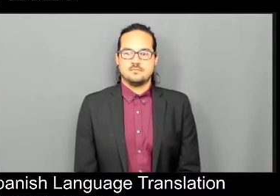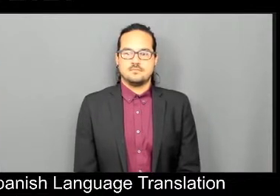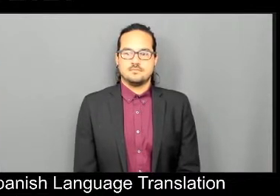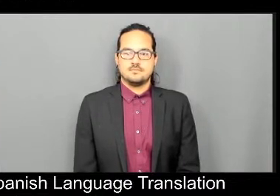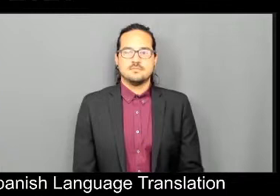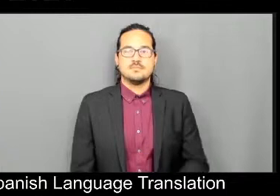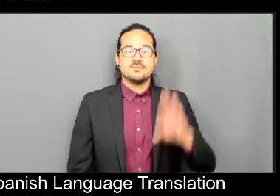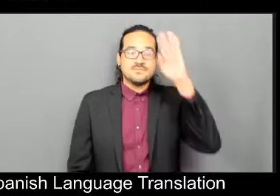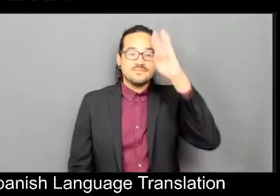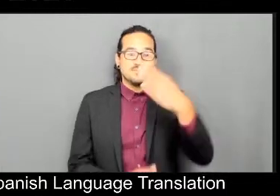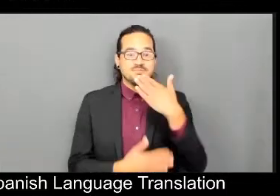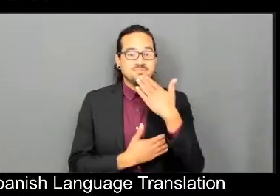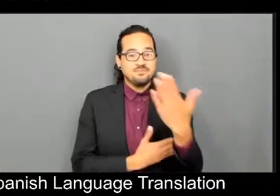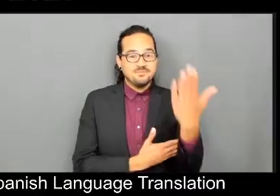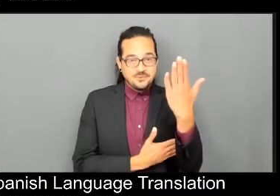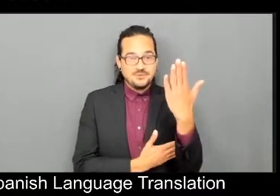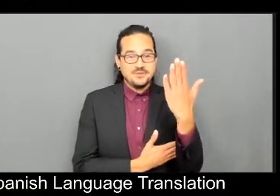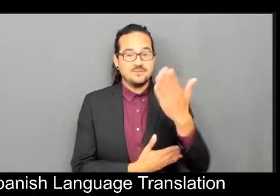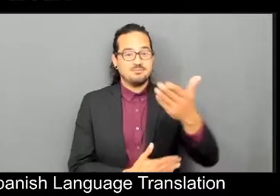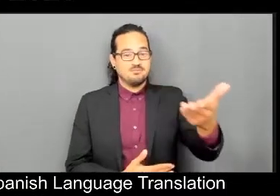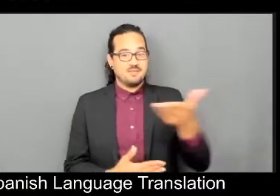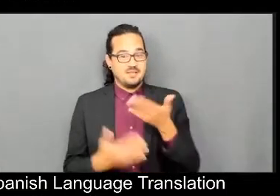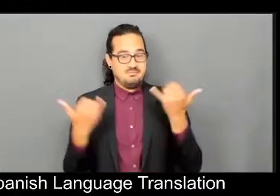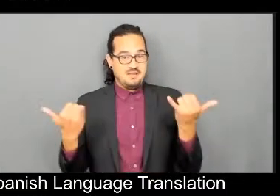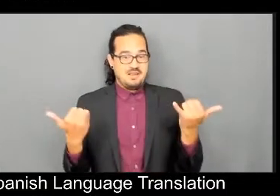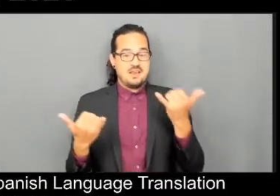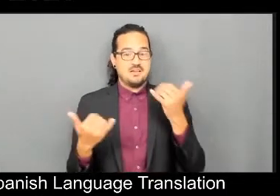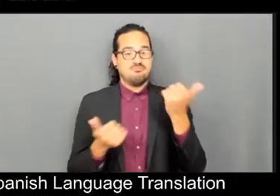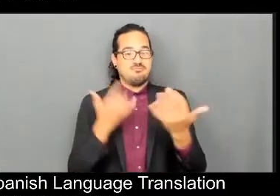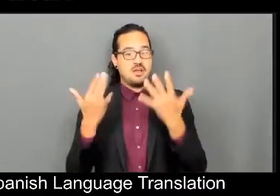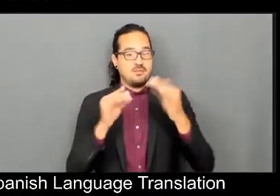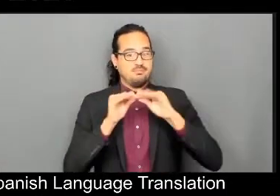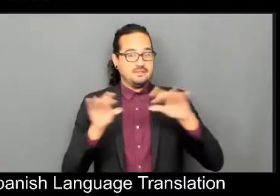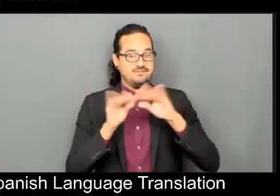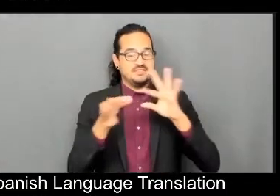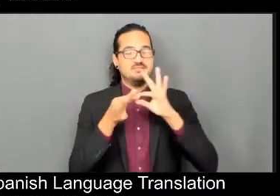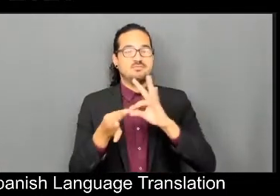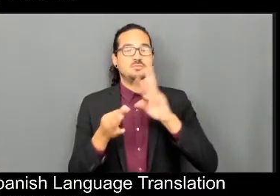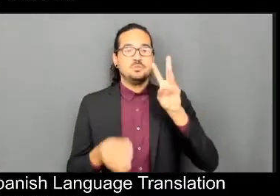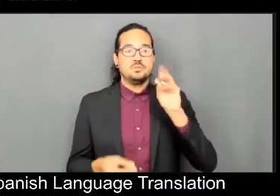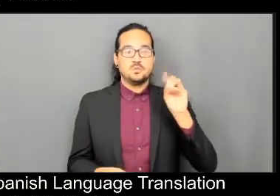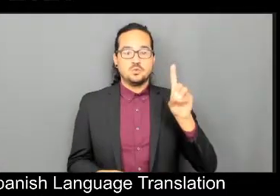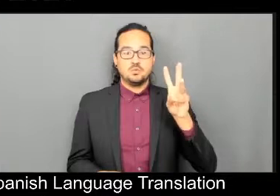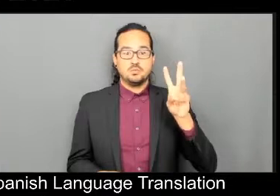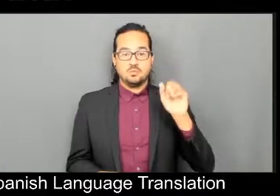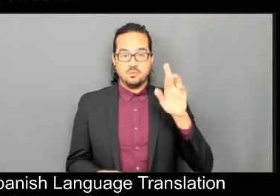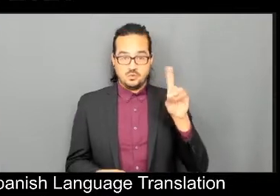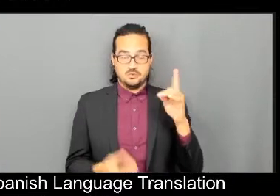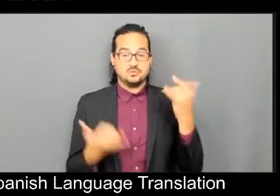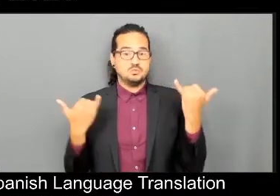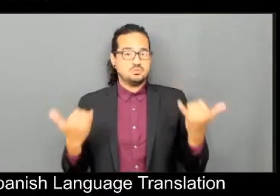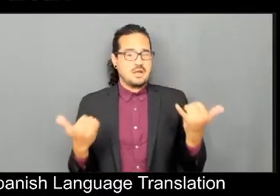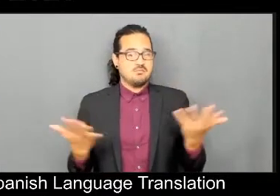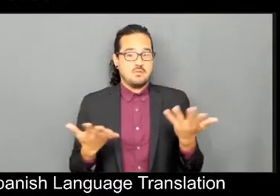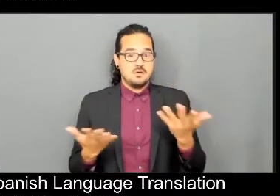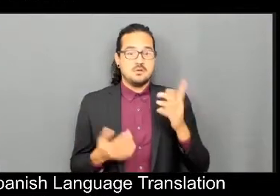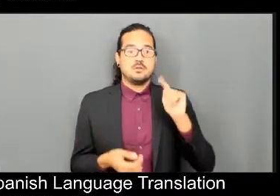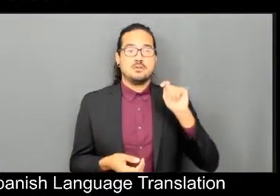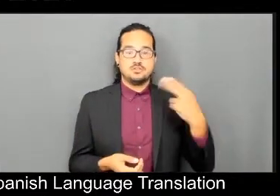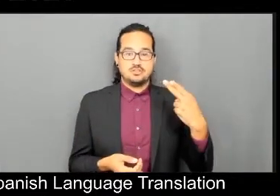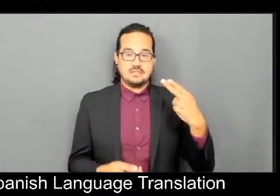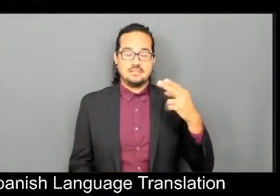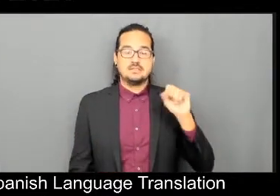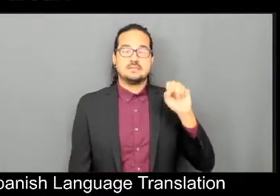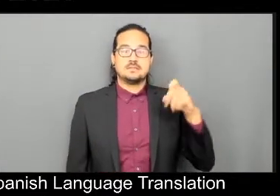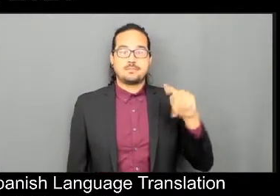Good morning. Welcome to the Woodward Fire press briefing. Today is Thursday, September 3rd. My name is